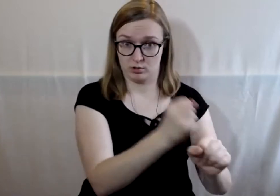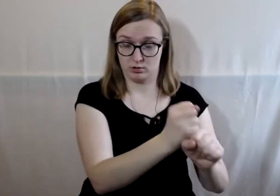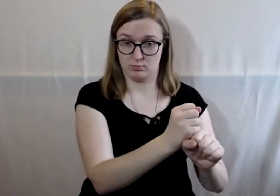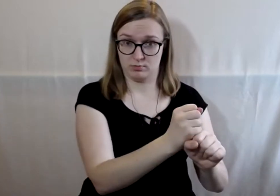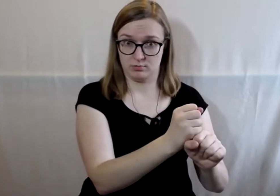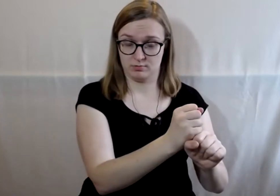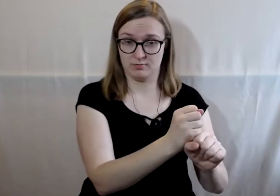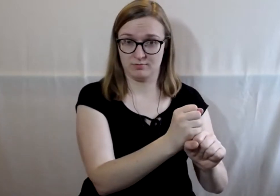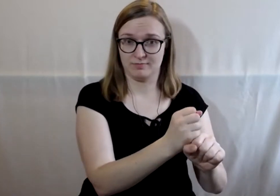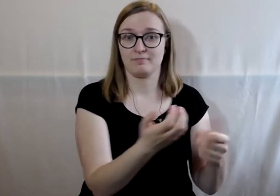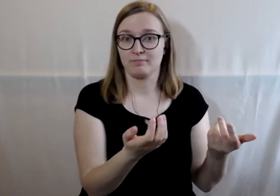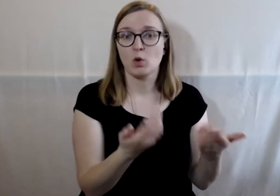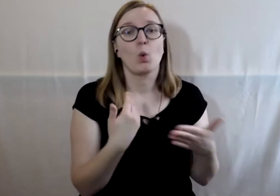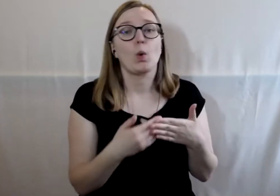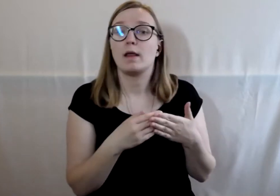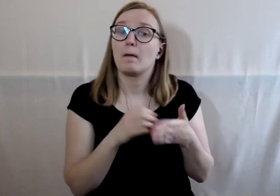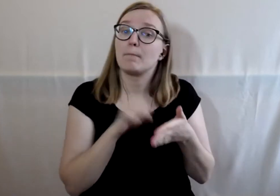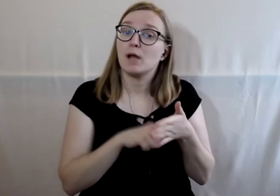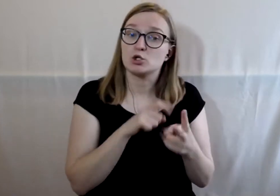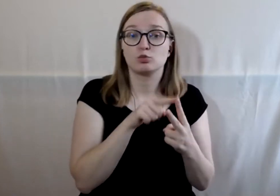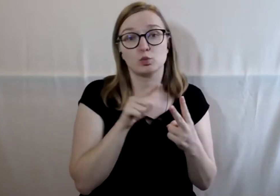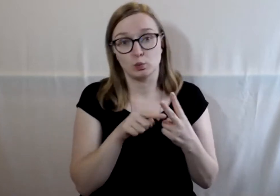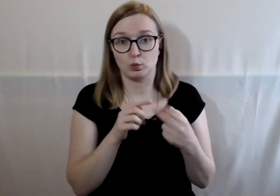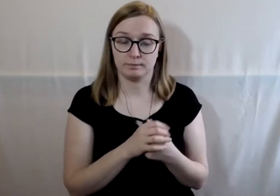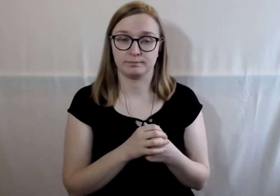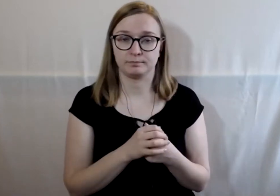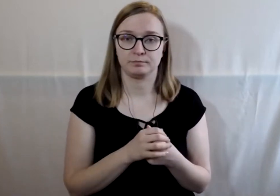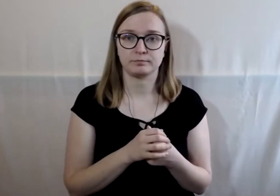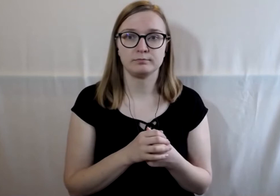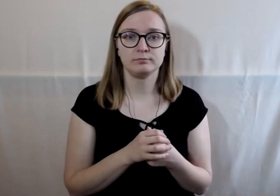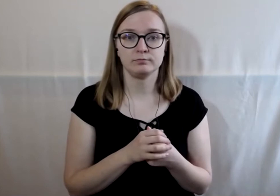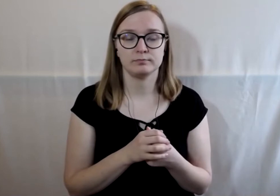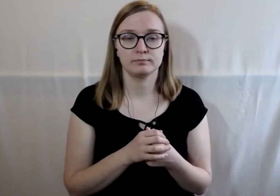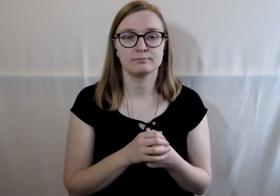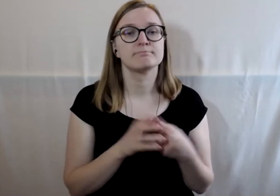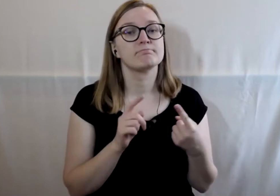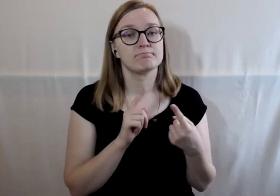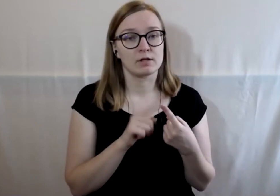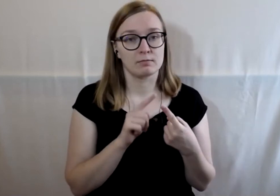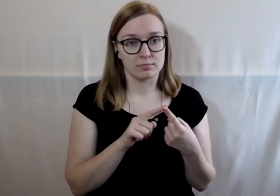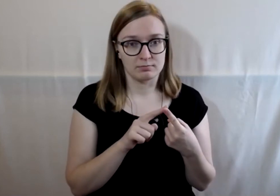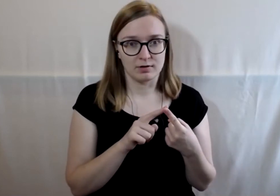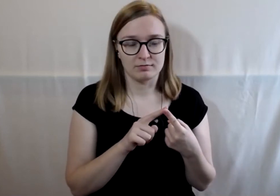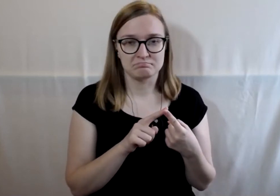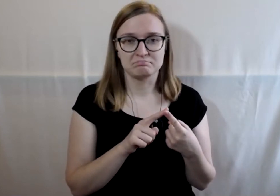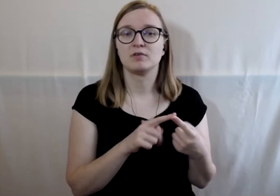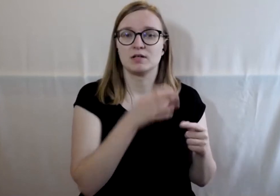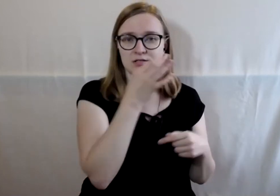And there were 2 reasons for that. One is one was that they always wanted to be a teacher,